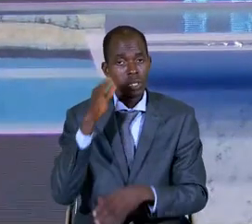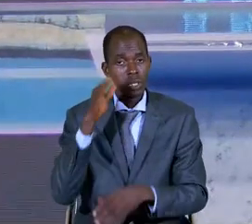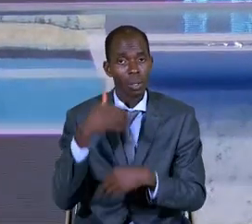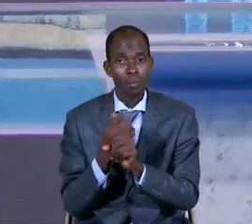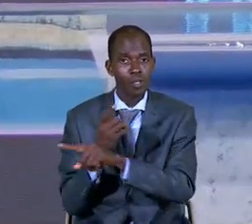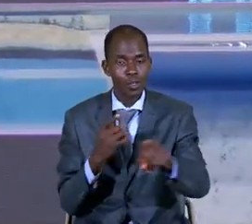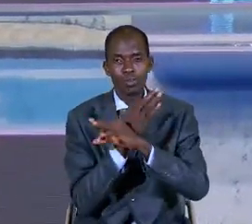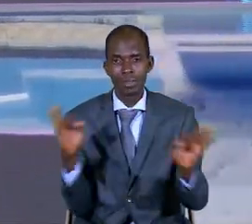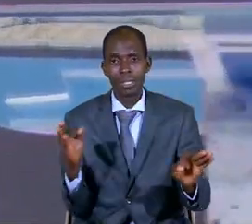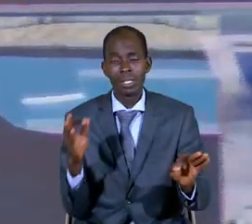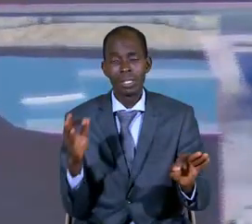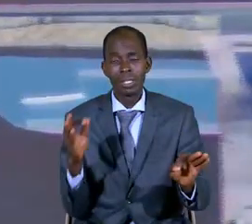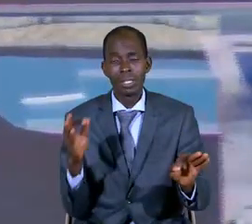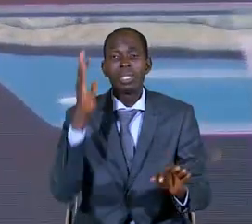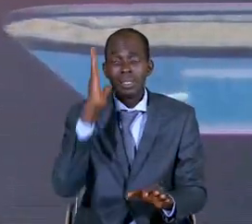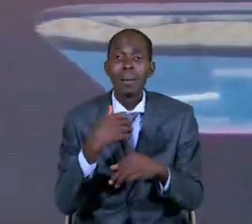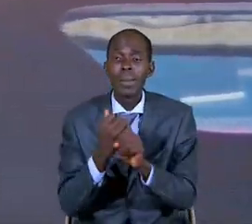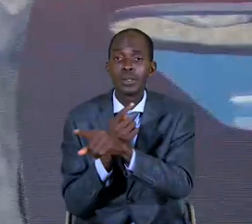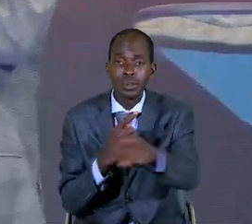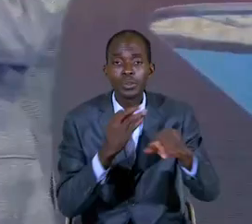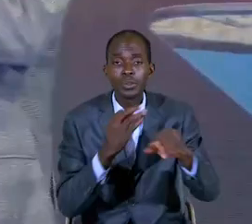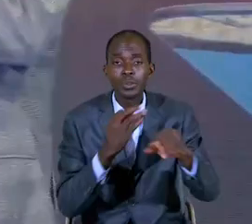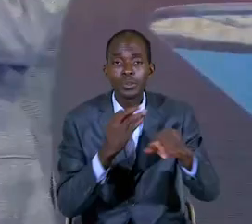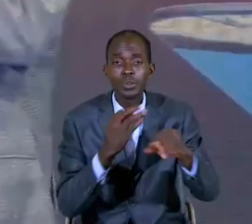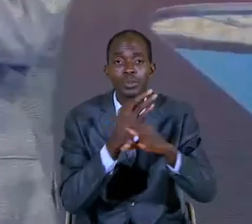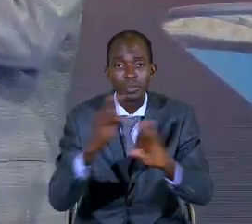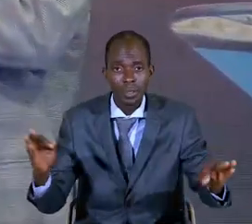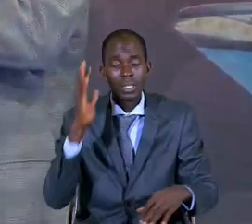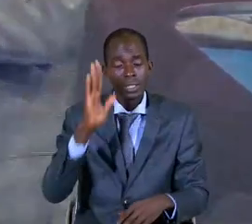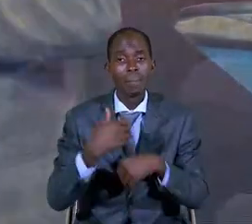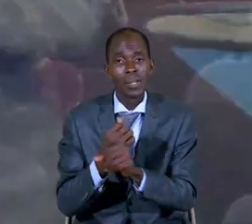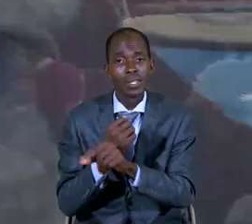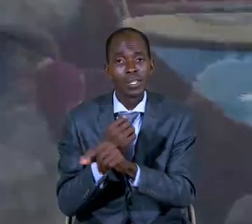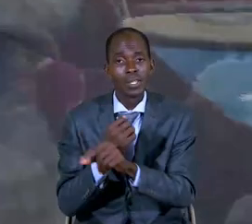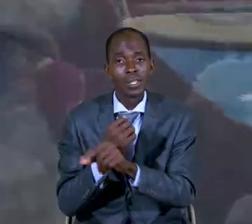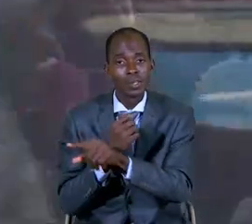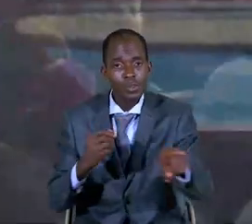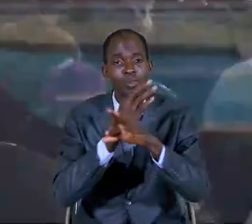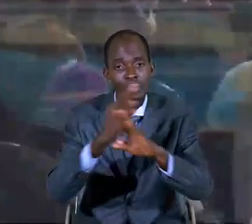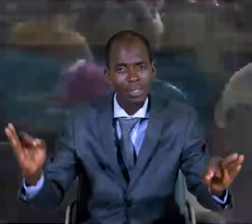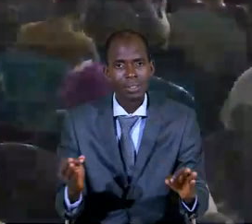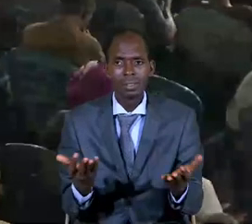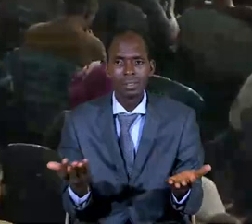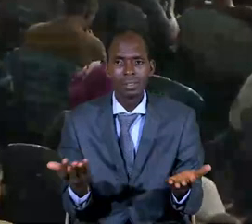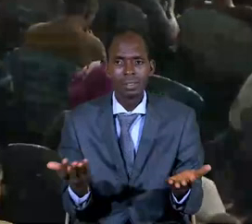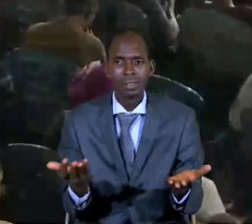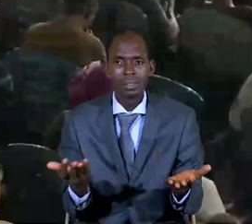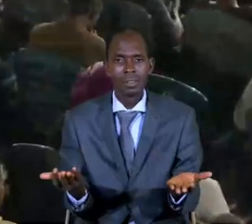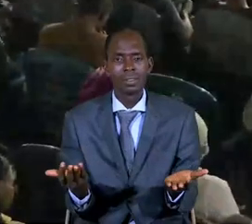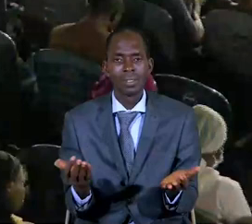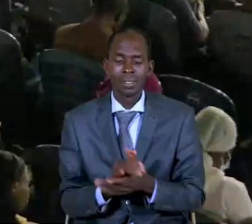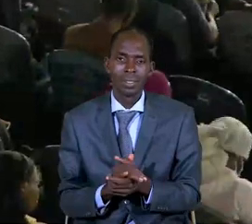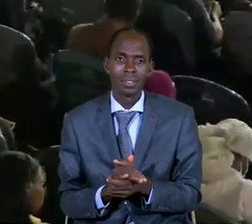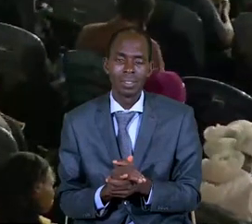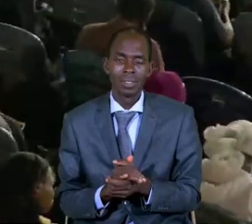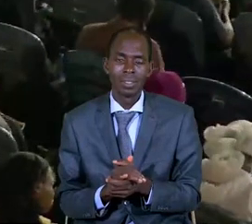free, shall make you free, shall make you free. Be sincere with